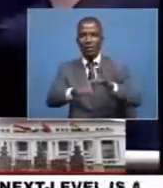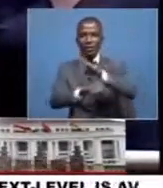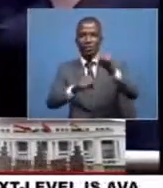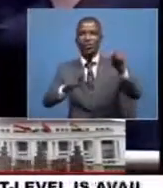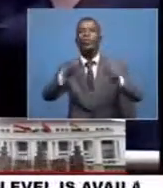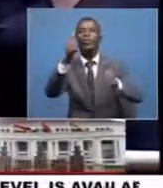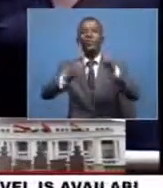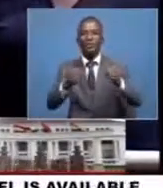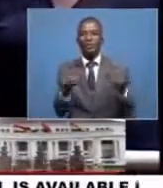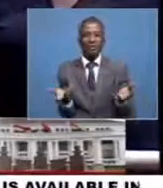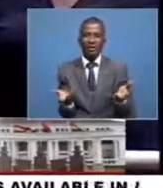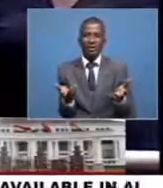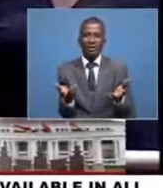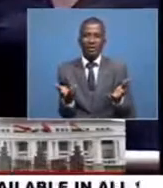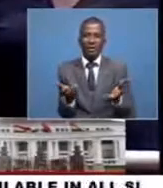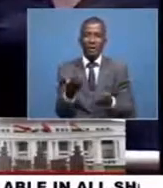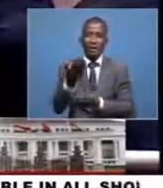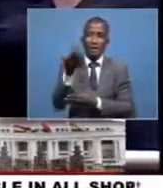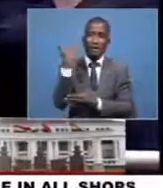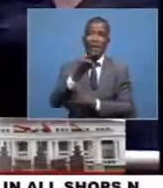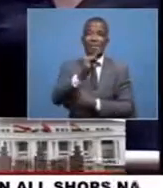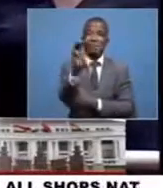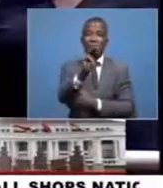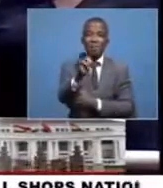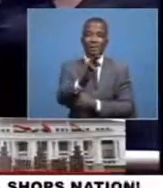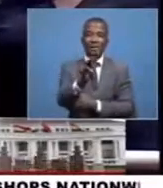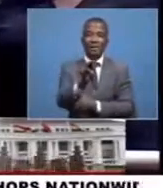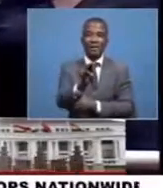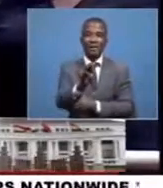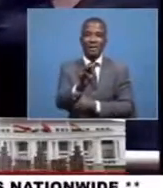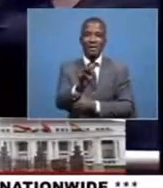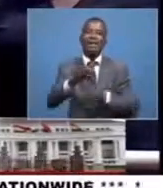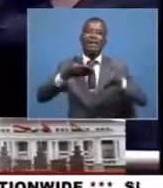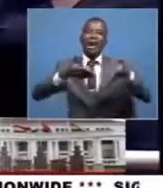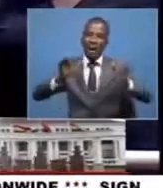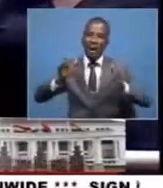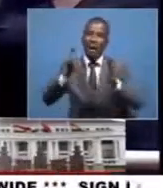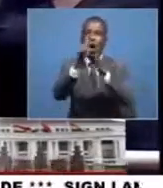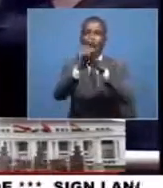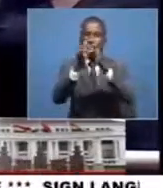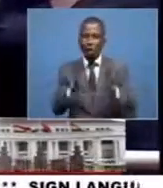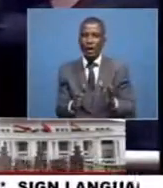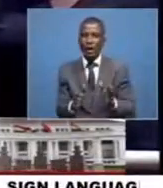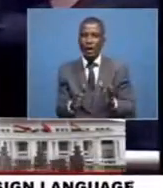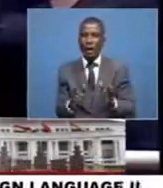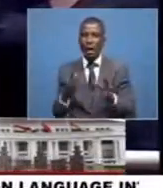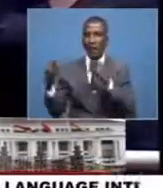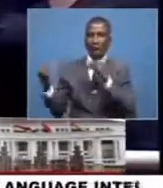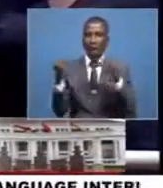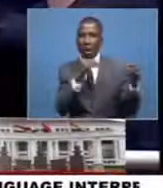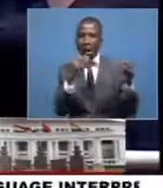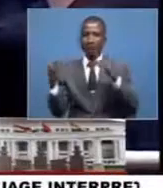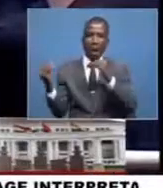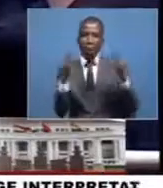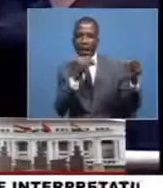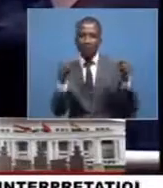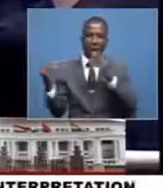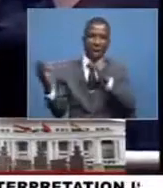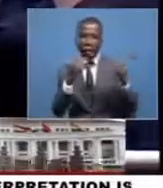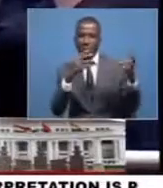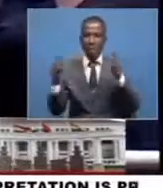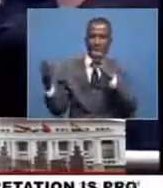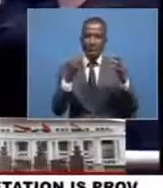Monim say na no juada. Yema a lawyer for ina kwa mobia kanasem. Na mu